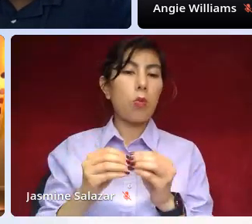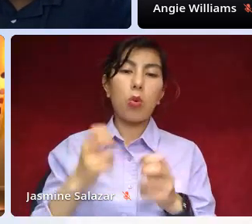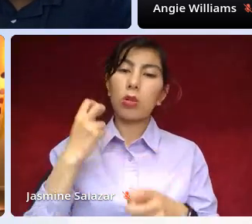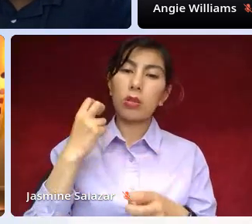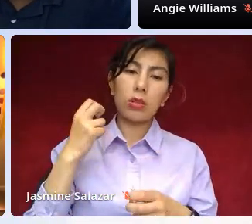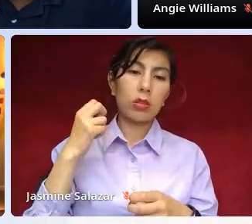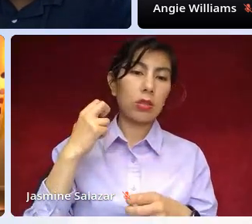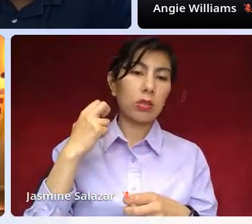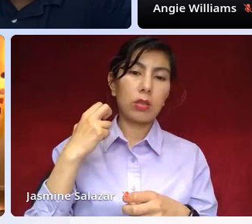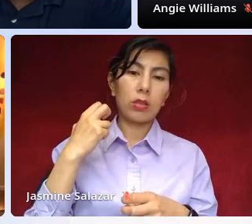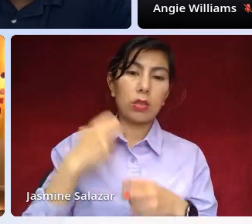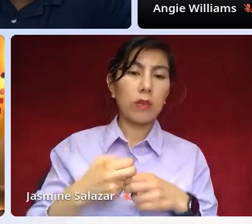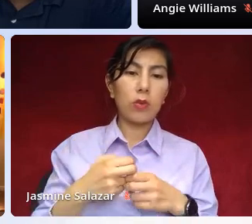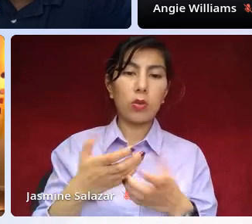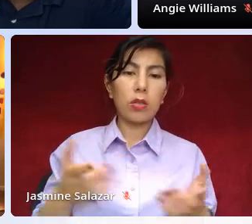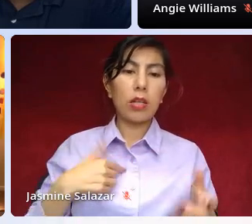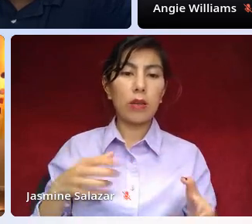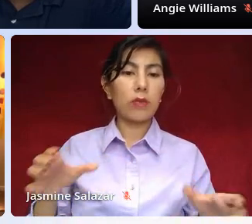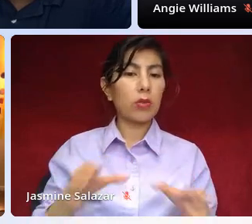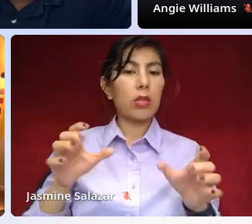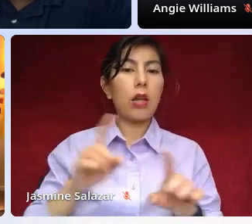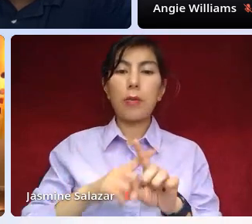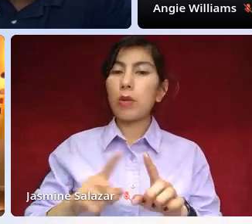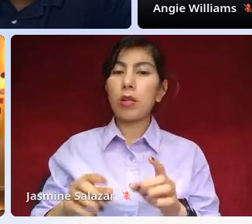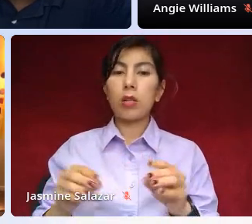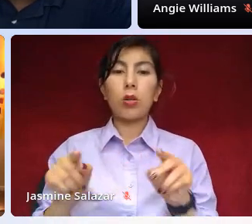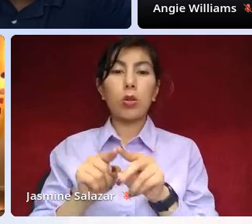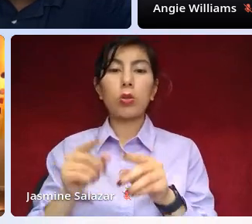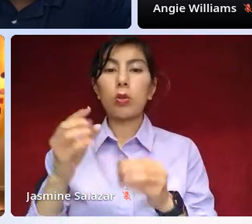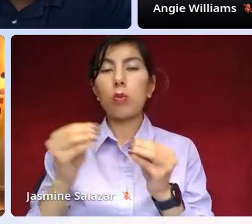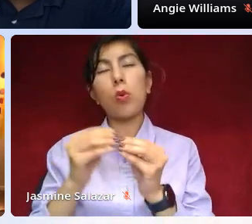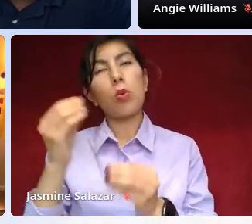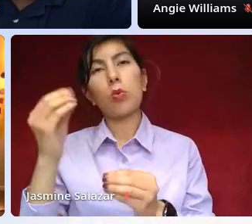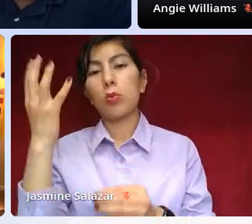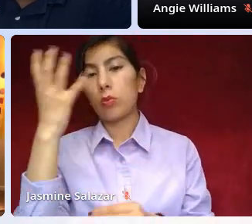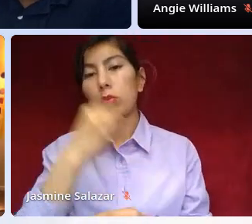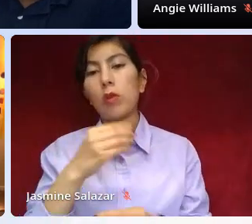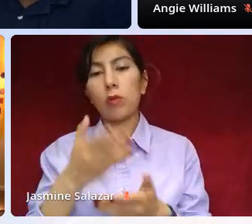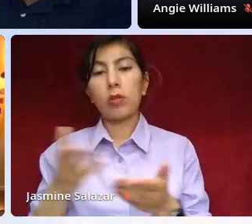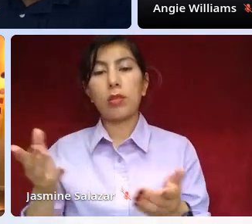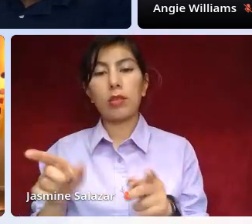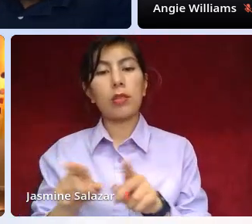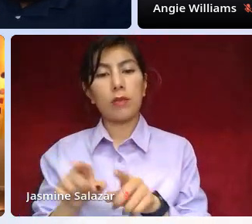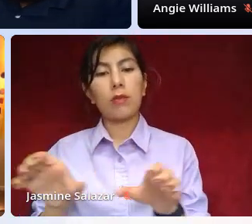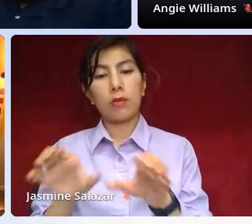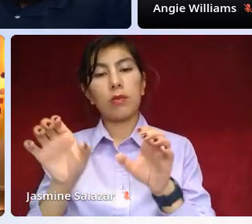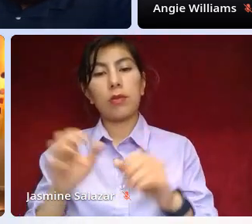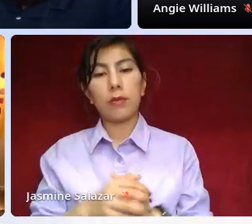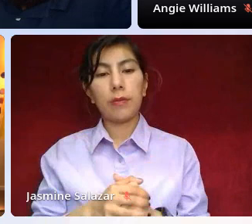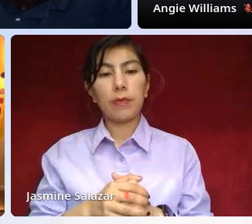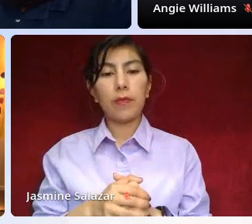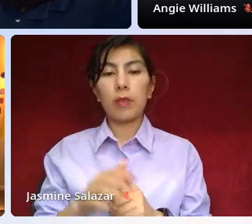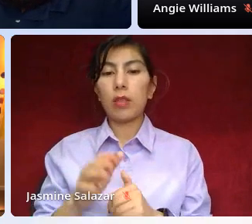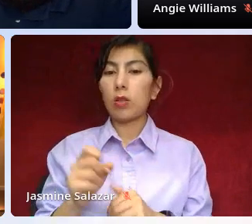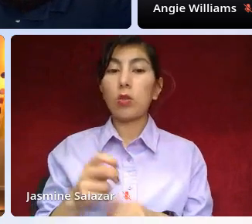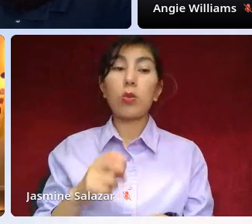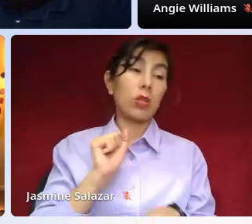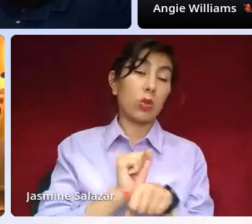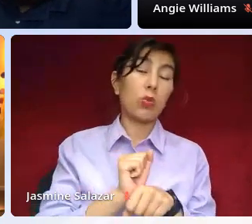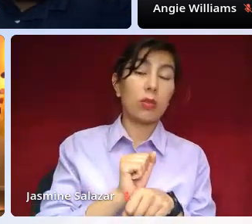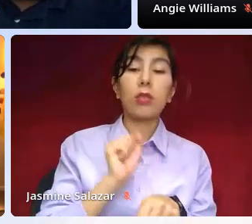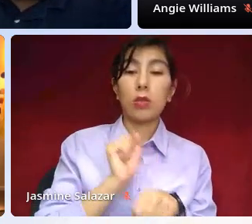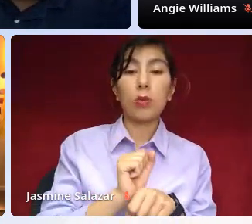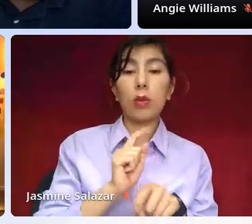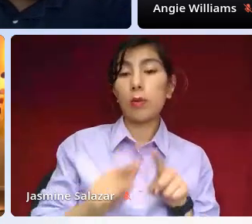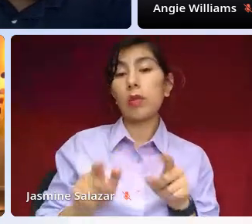thing I ever done, and it was also the most beautiful thing I've done. So it is work. It is work, but it's